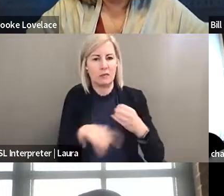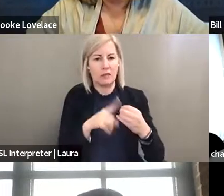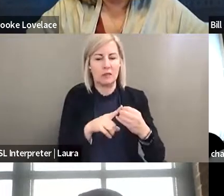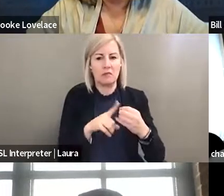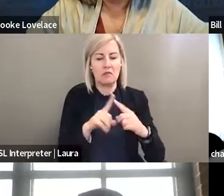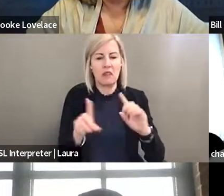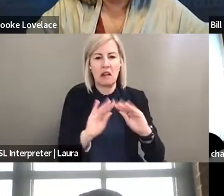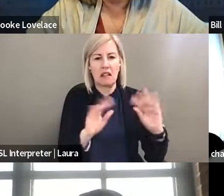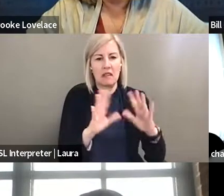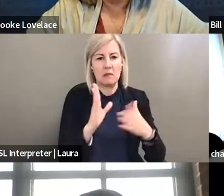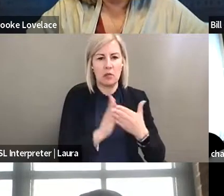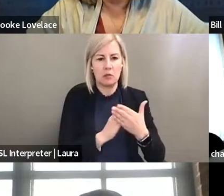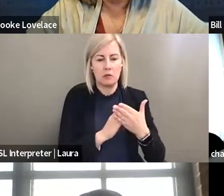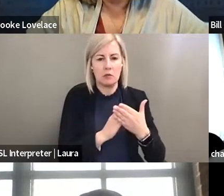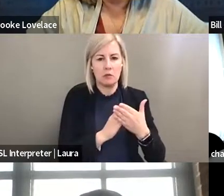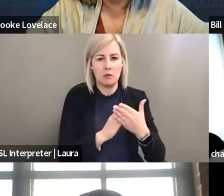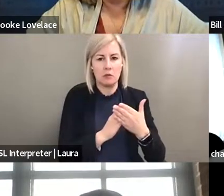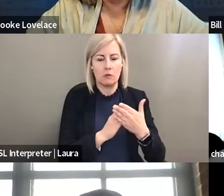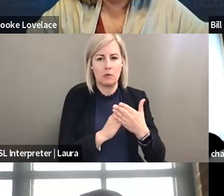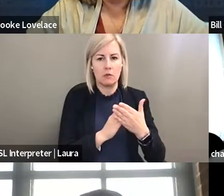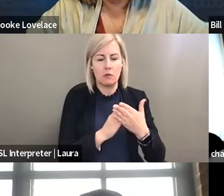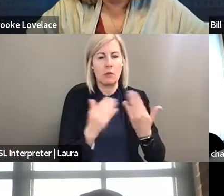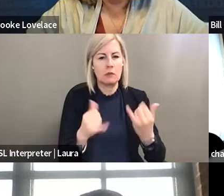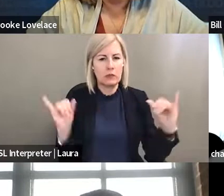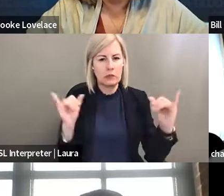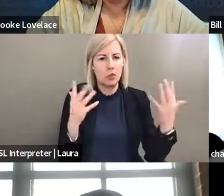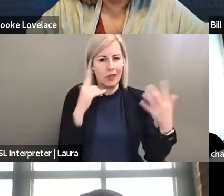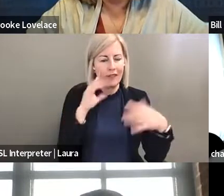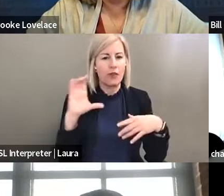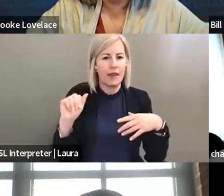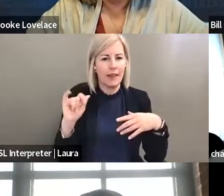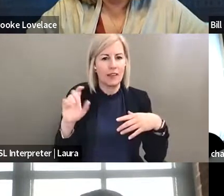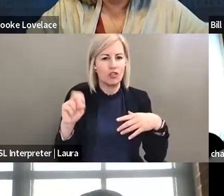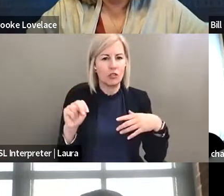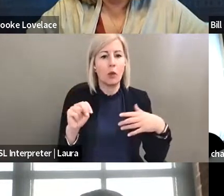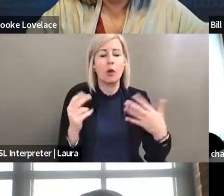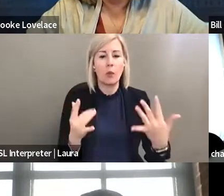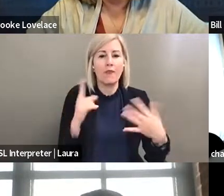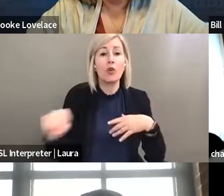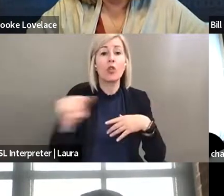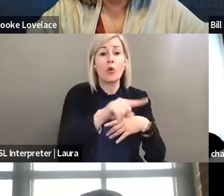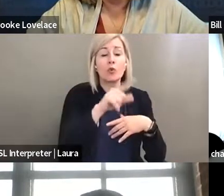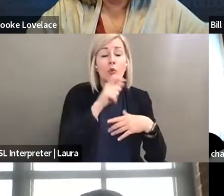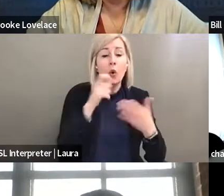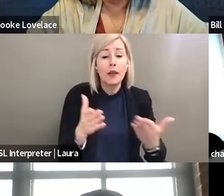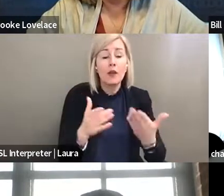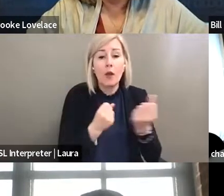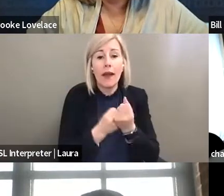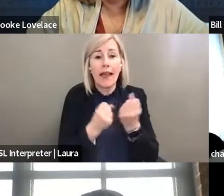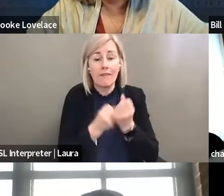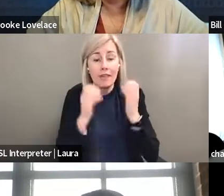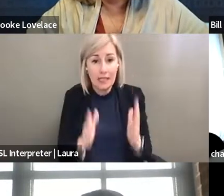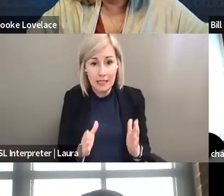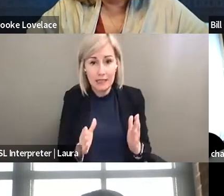of clarifying parts, but I just still waiting for action. I just remind the advocates that are on the phone call is that on